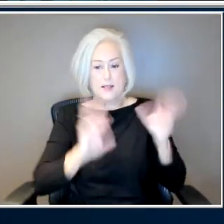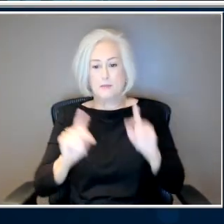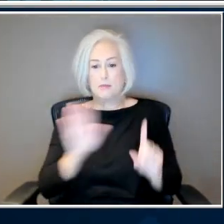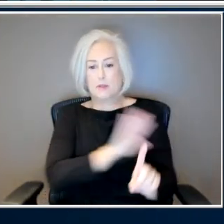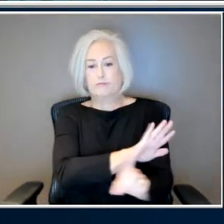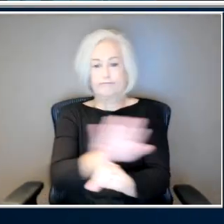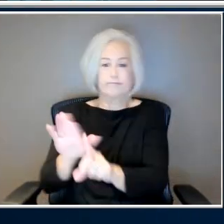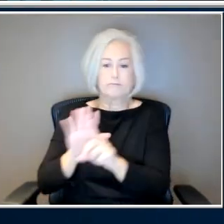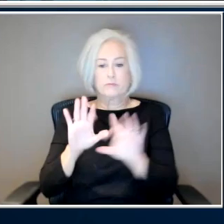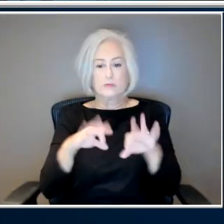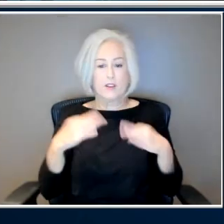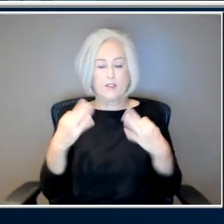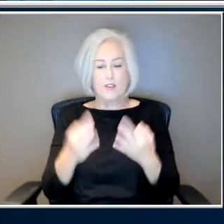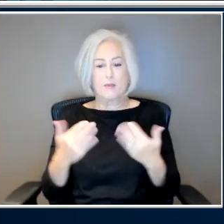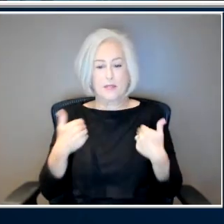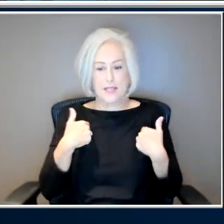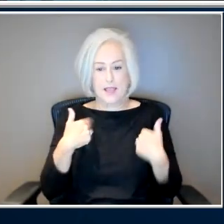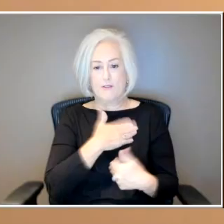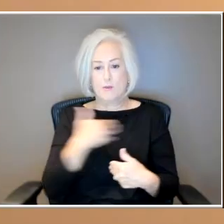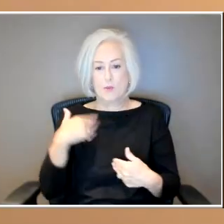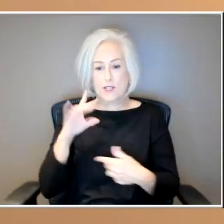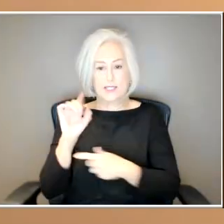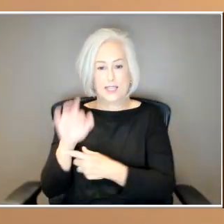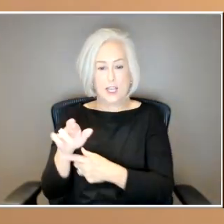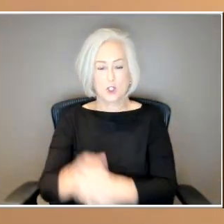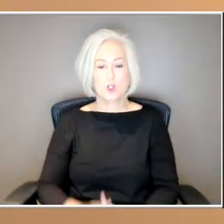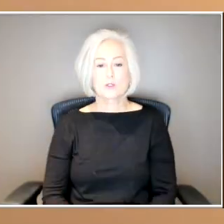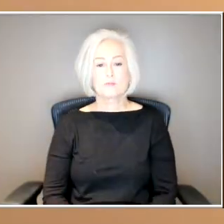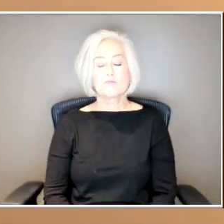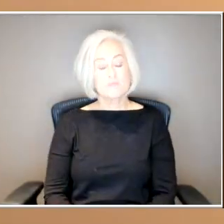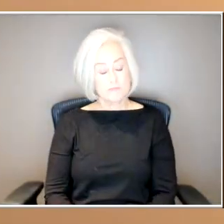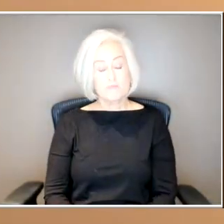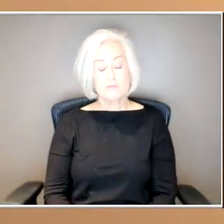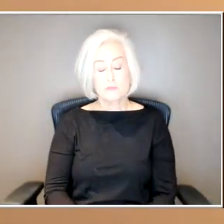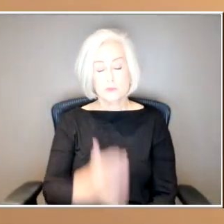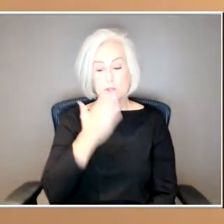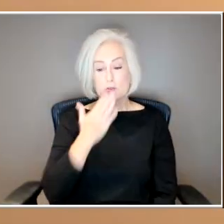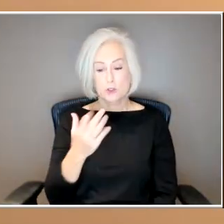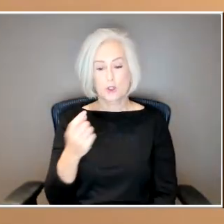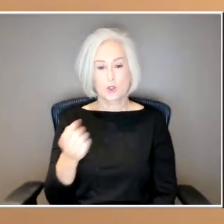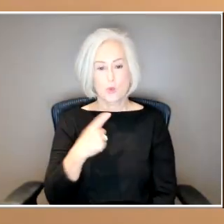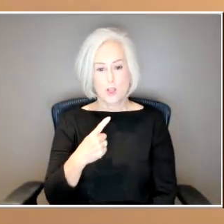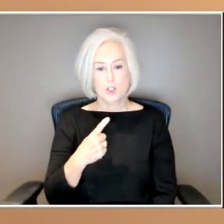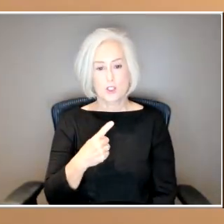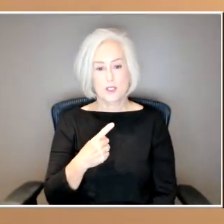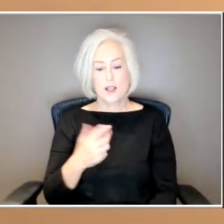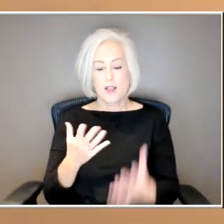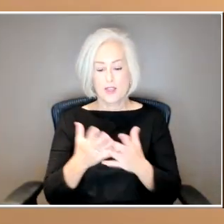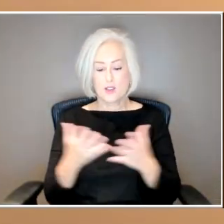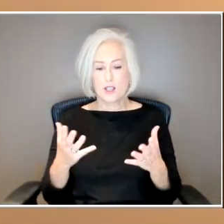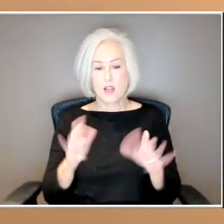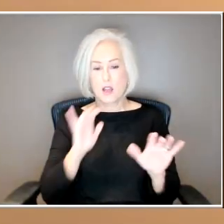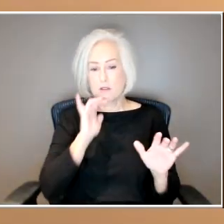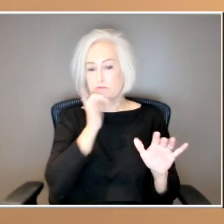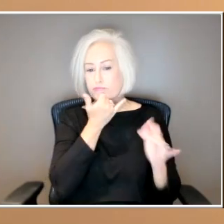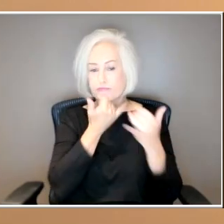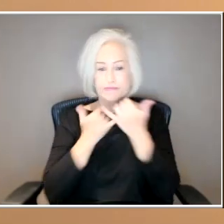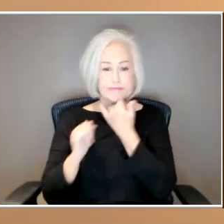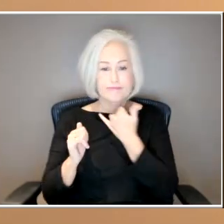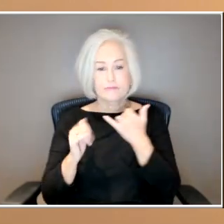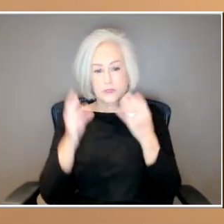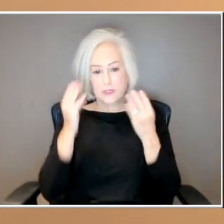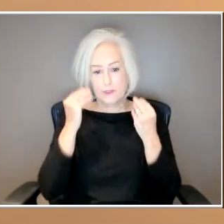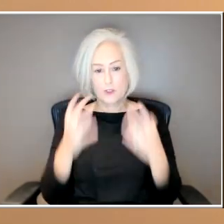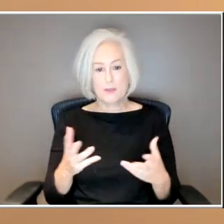come to you with that history? Yeah, that's a great question. There is a lot of misinformation out there. So a couple